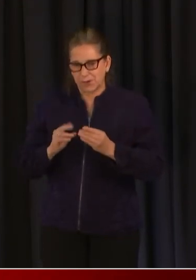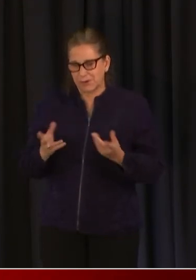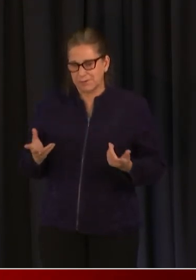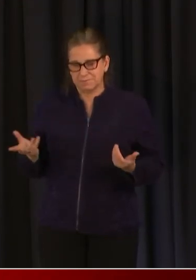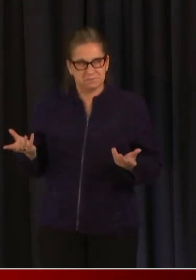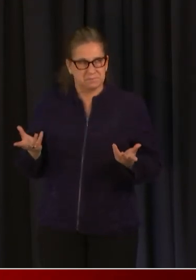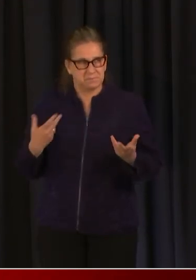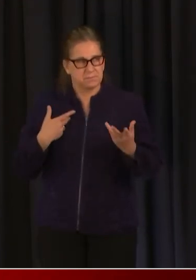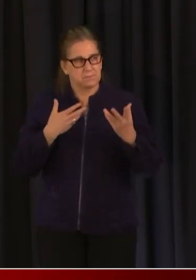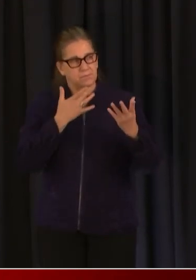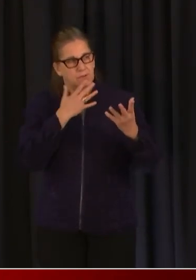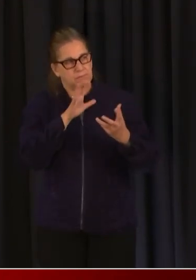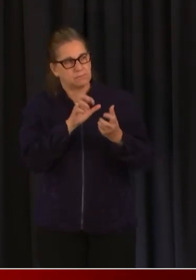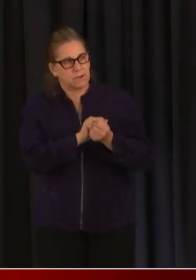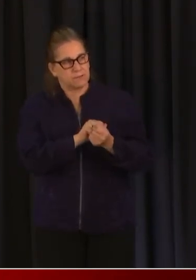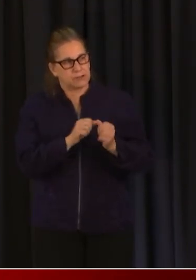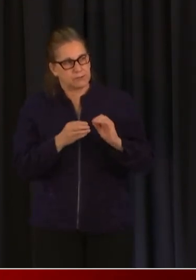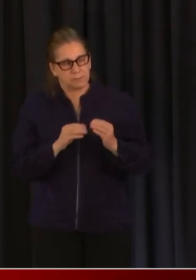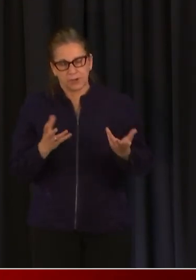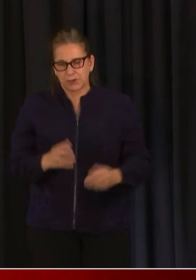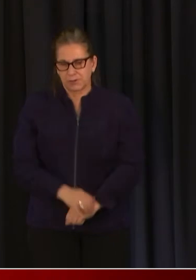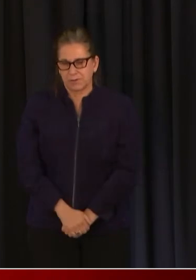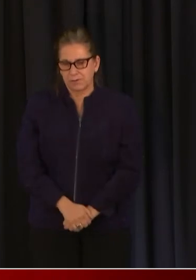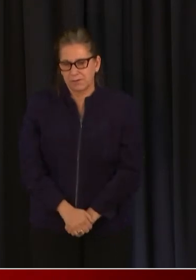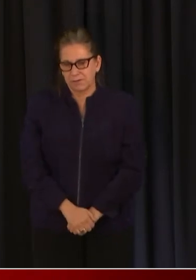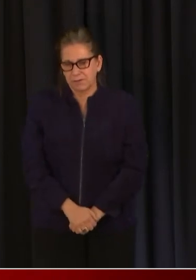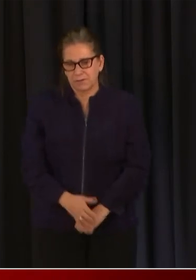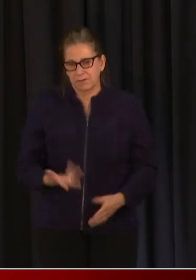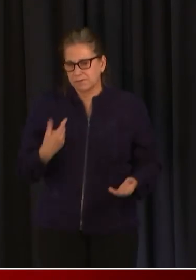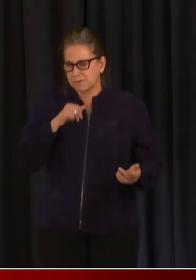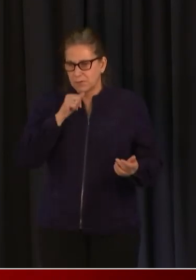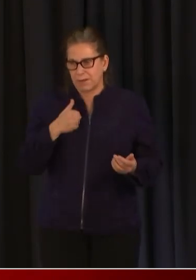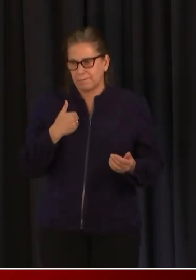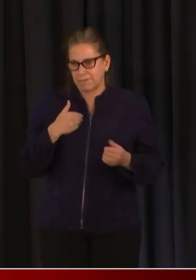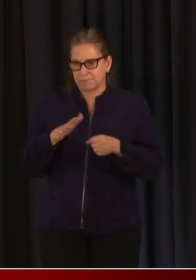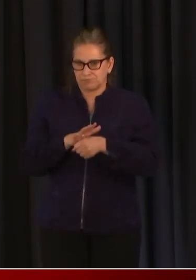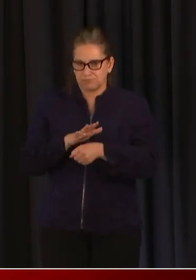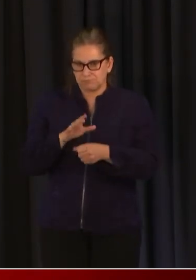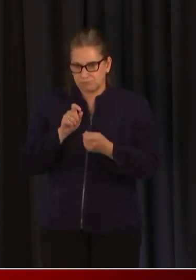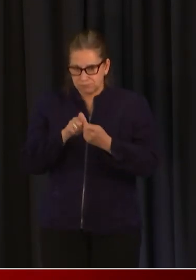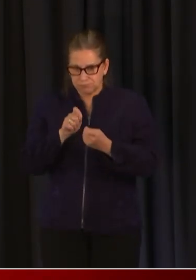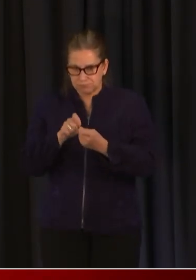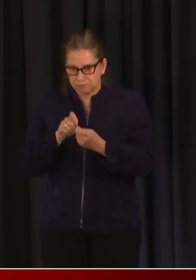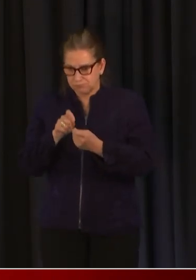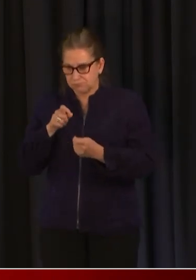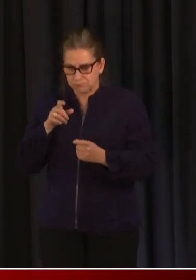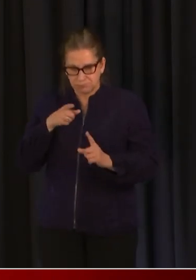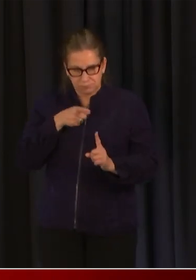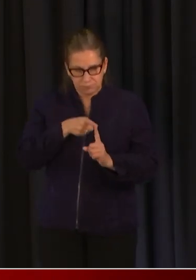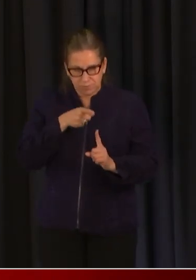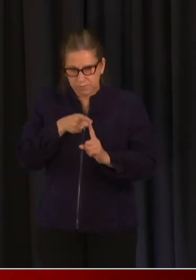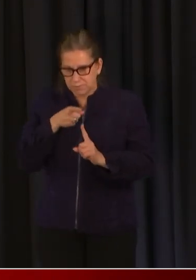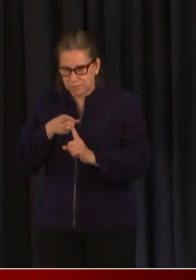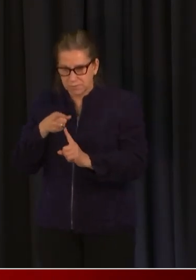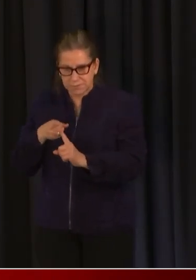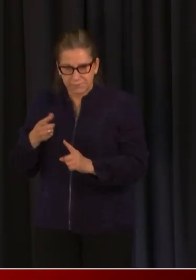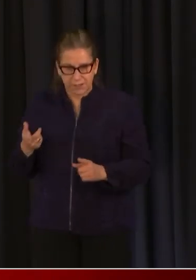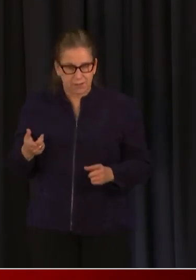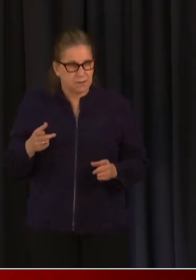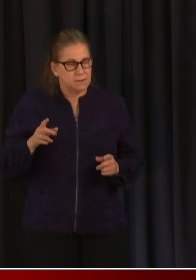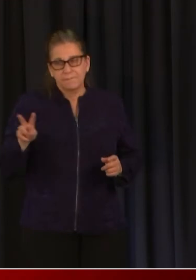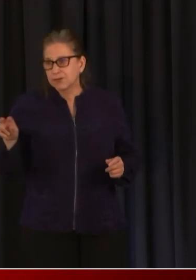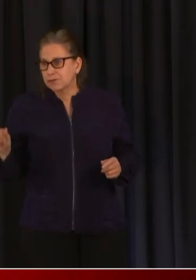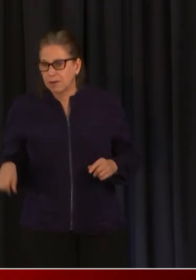It's not sizable. We don't have visibility at the individual patient level on people who were vaccinated by